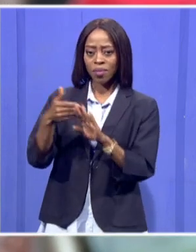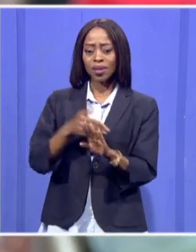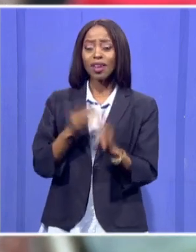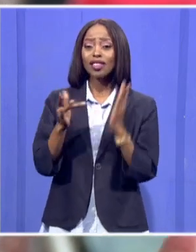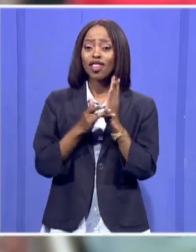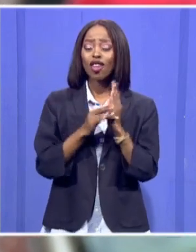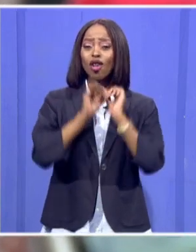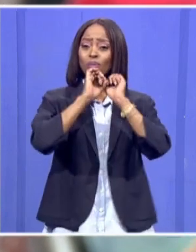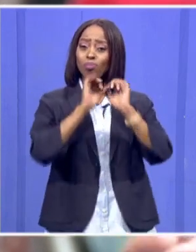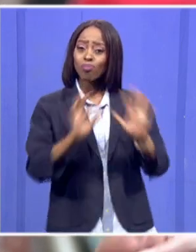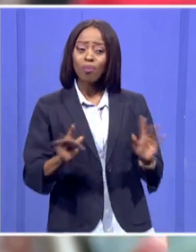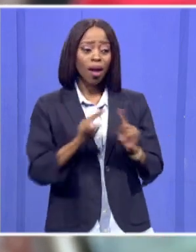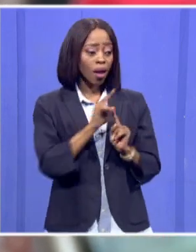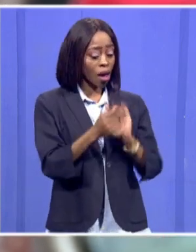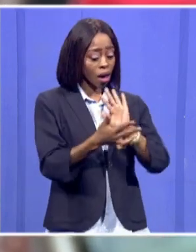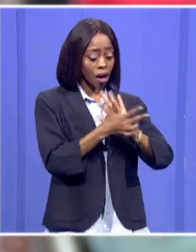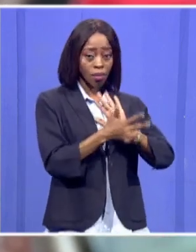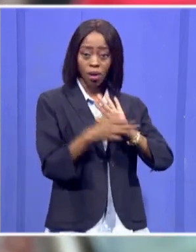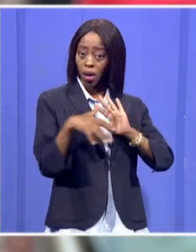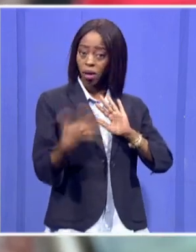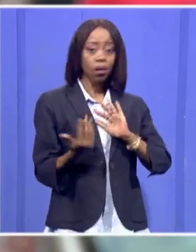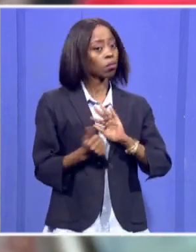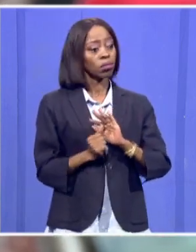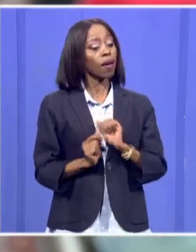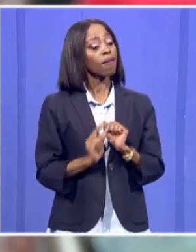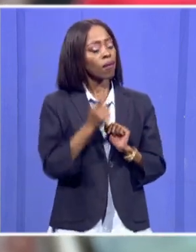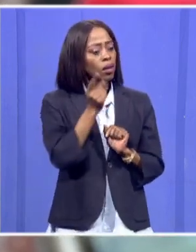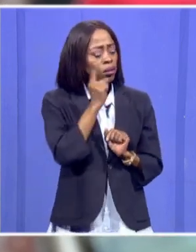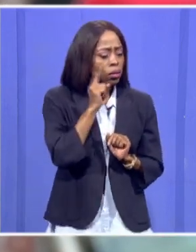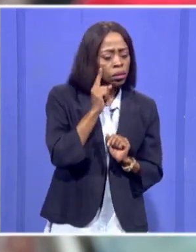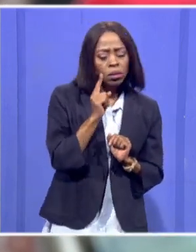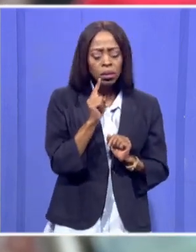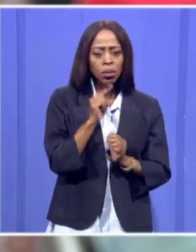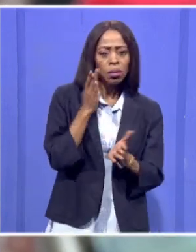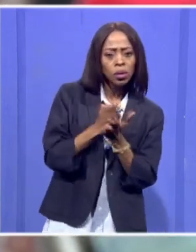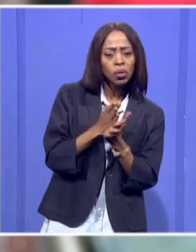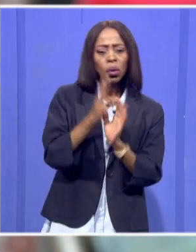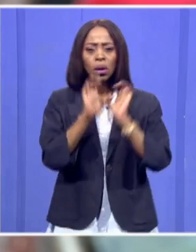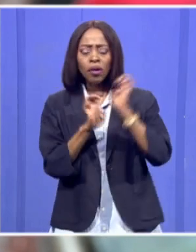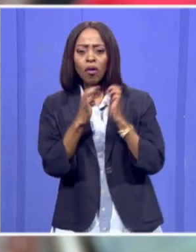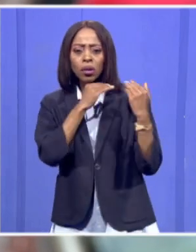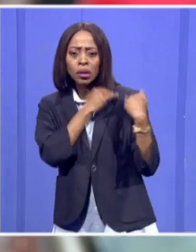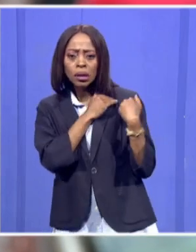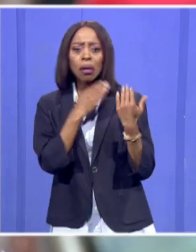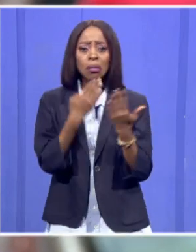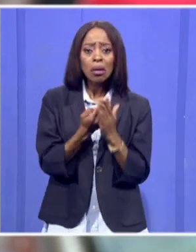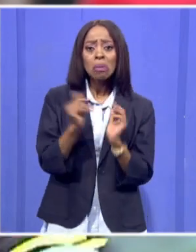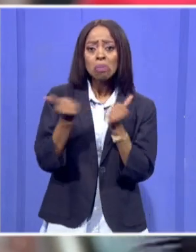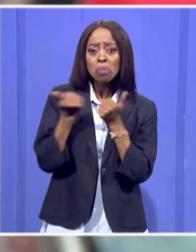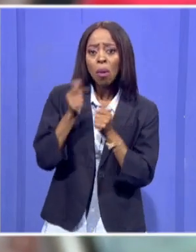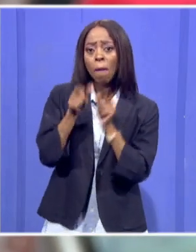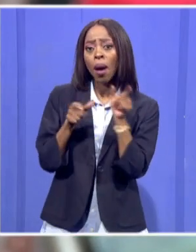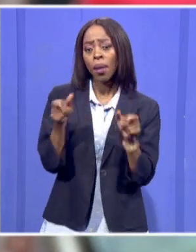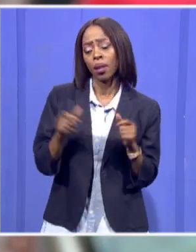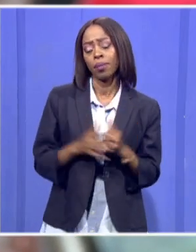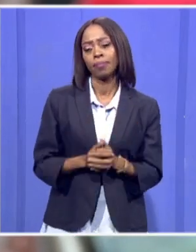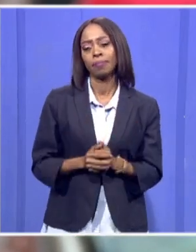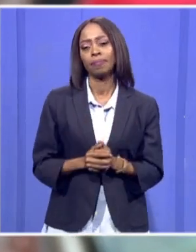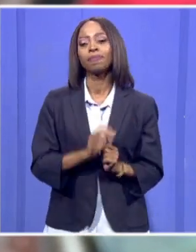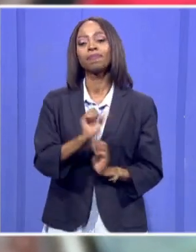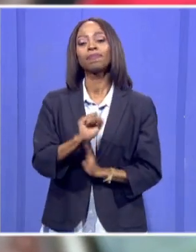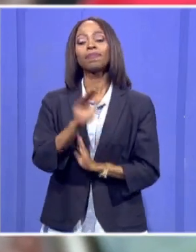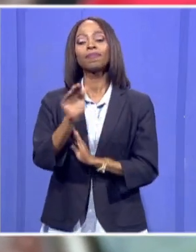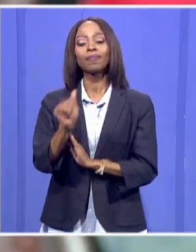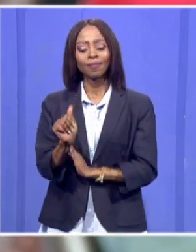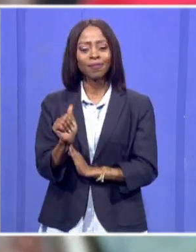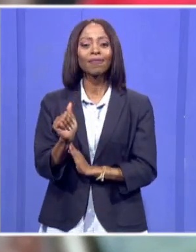out there without the Agrima SA having tested it and making sure that it's safe and livable for our people. A South African watching